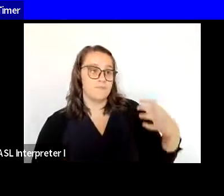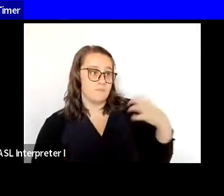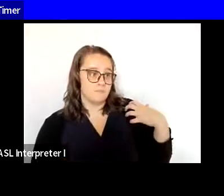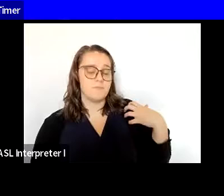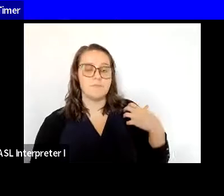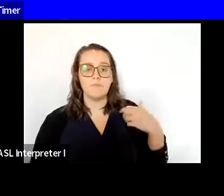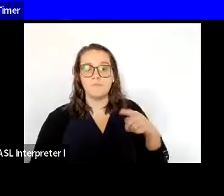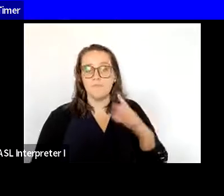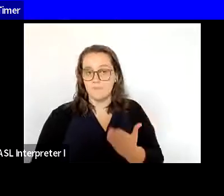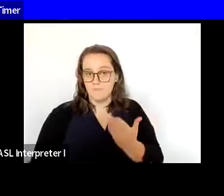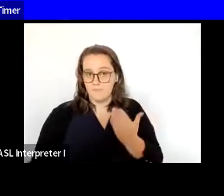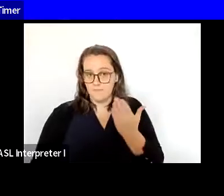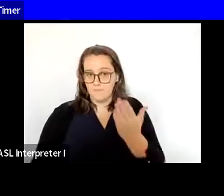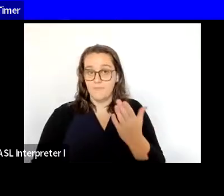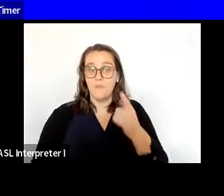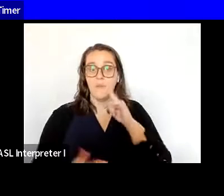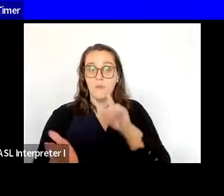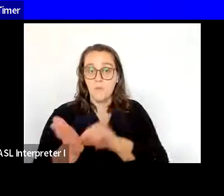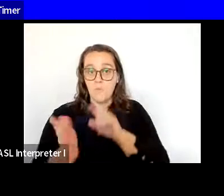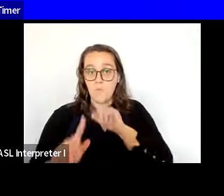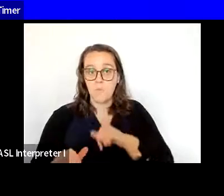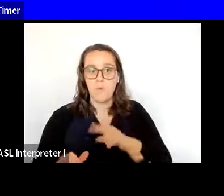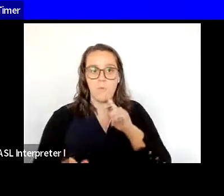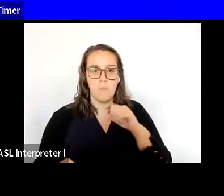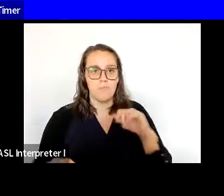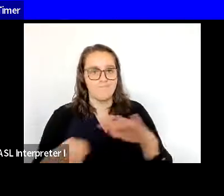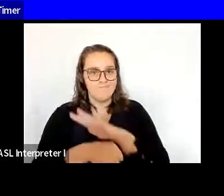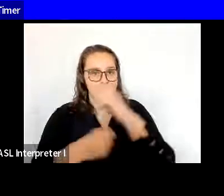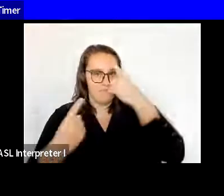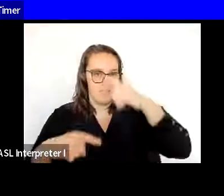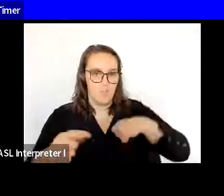The motion, which is the print and report, are approved unanimously.